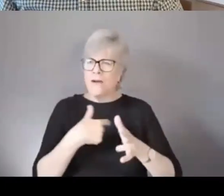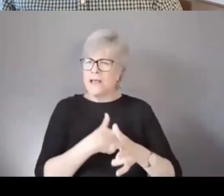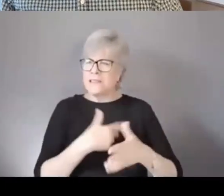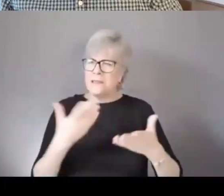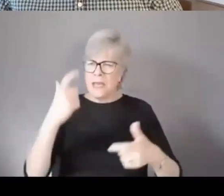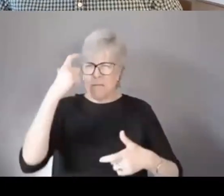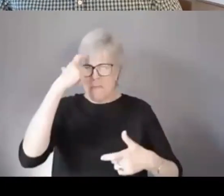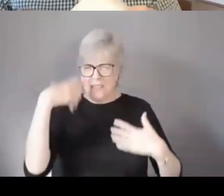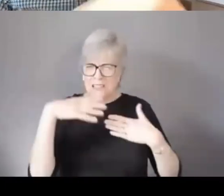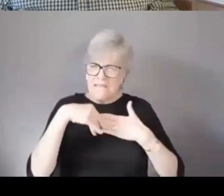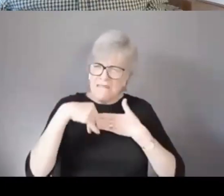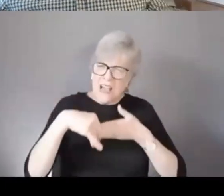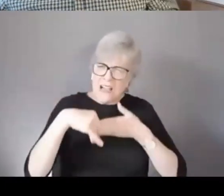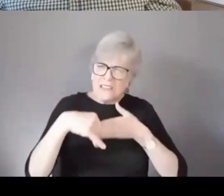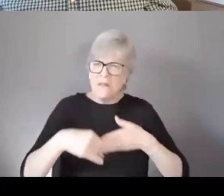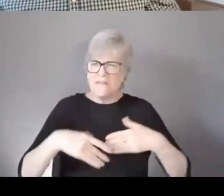throughout everything that we do.